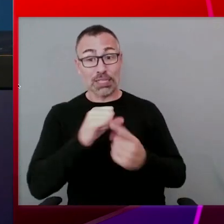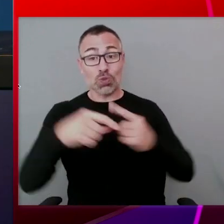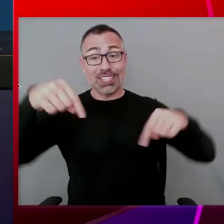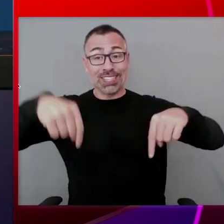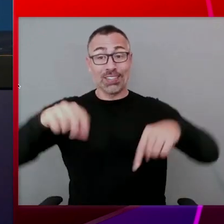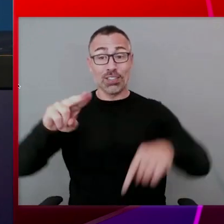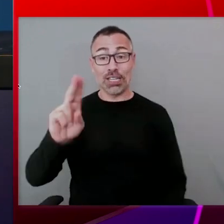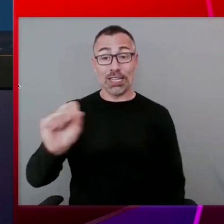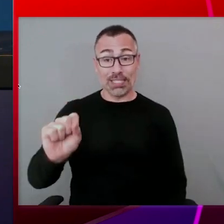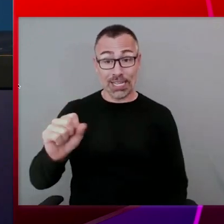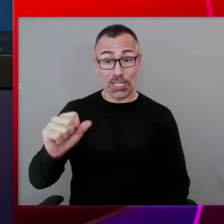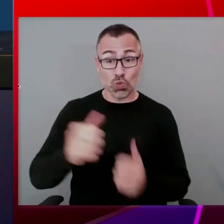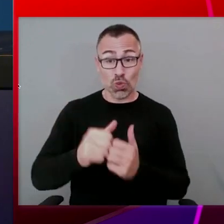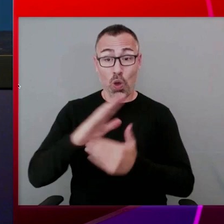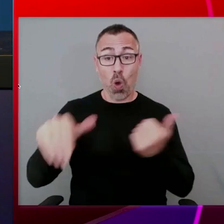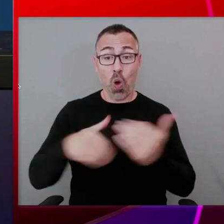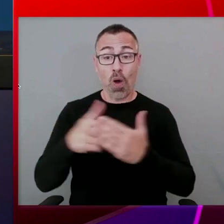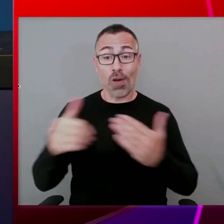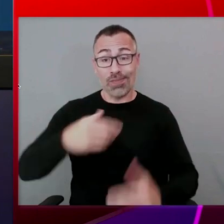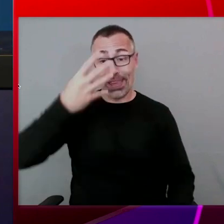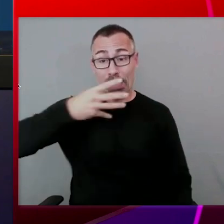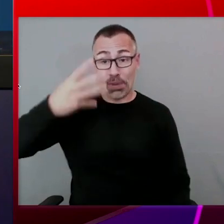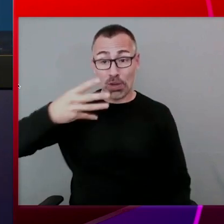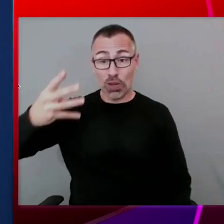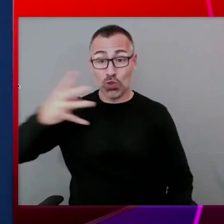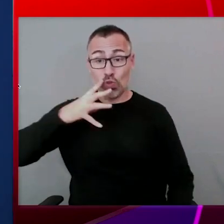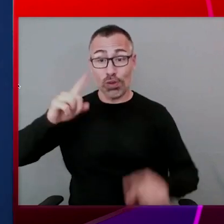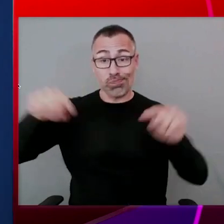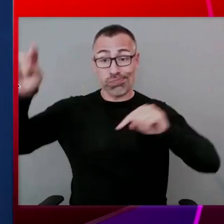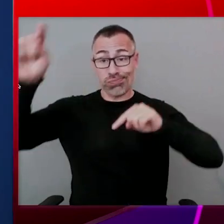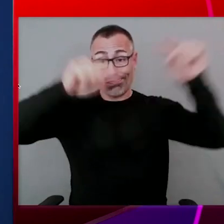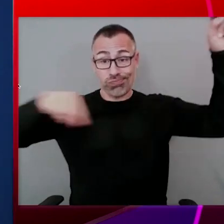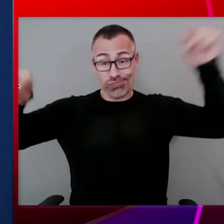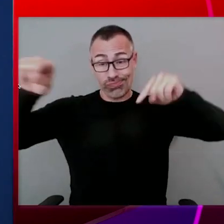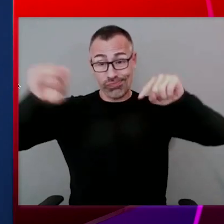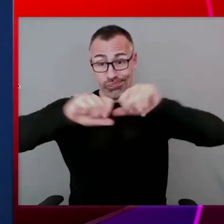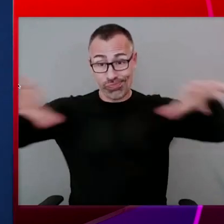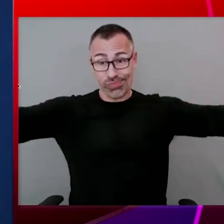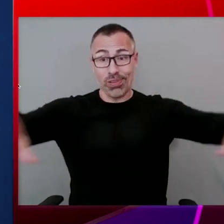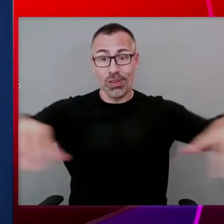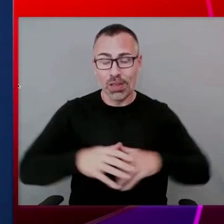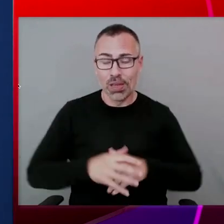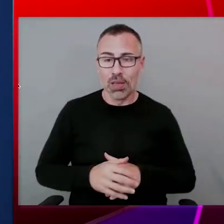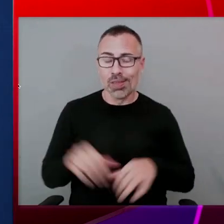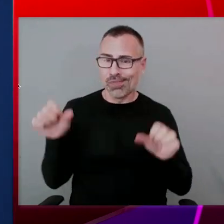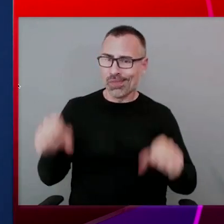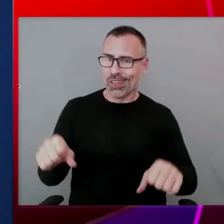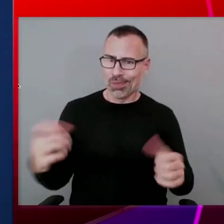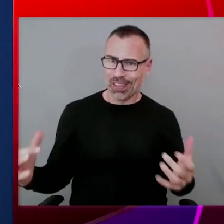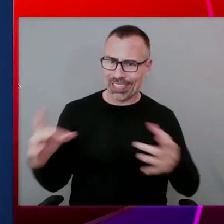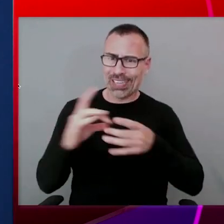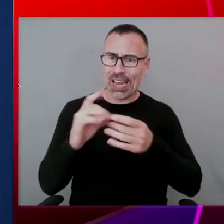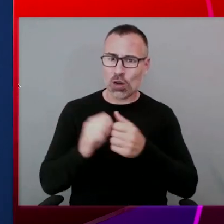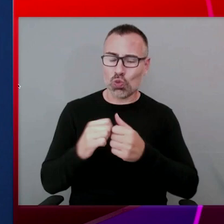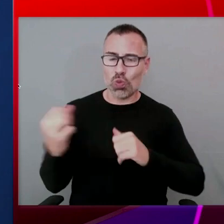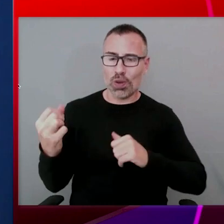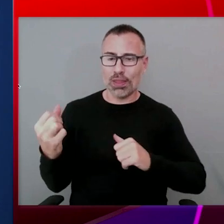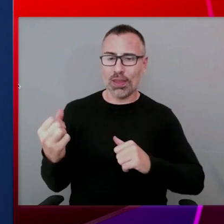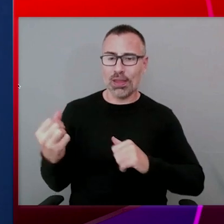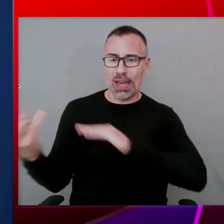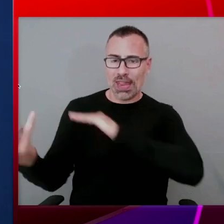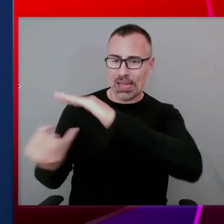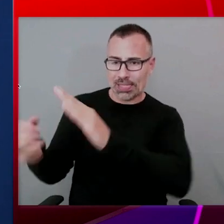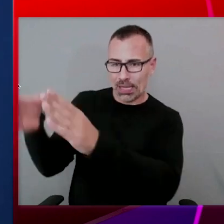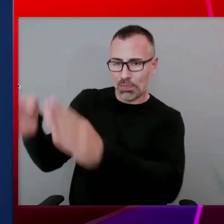all our displaced immigrants. Yes. Yeah? And the ability to be able to connect with isolated individuals, and just think about the